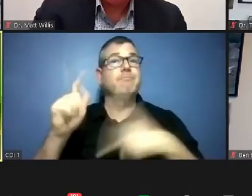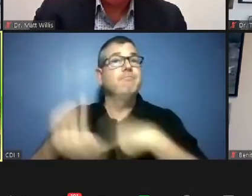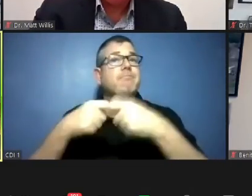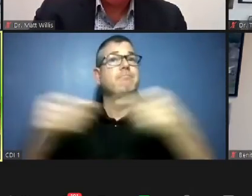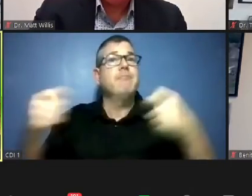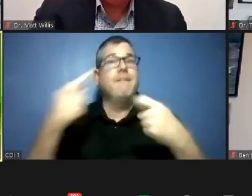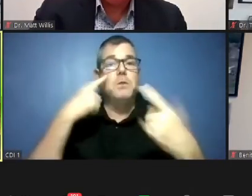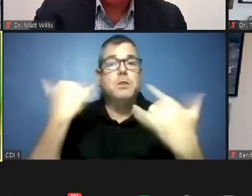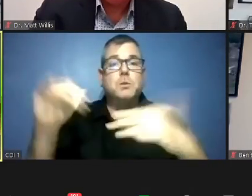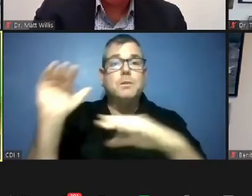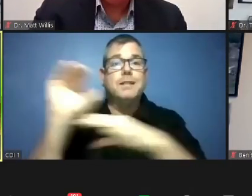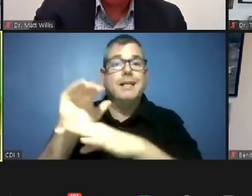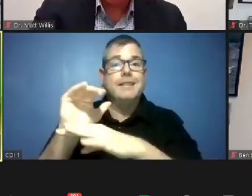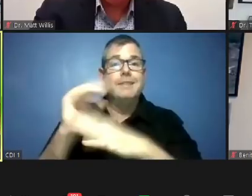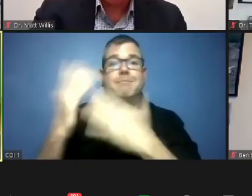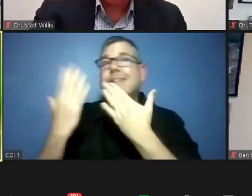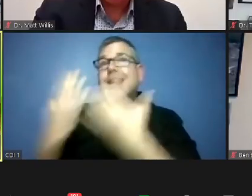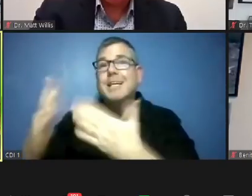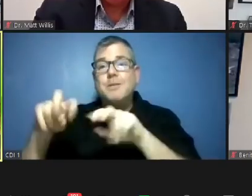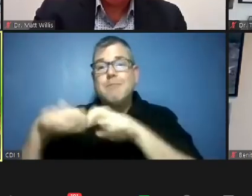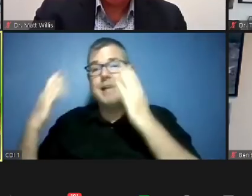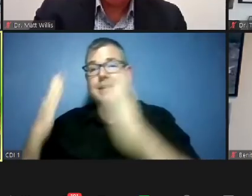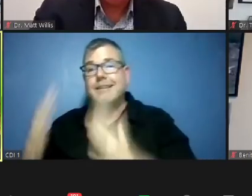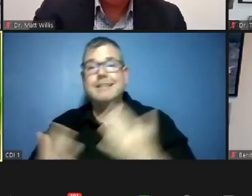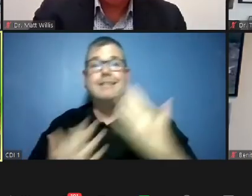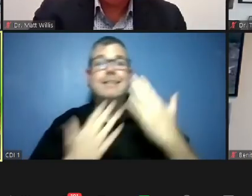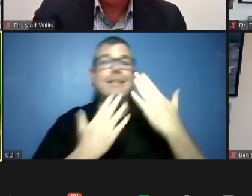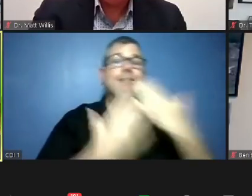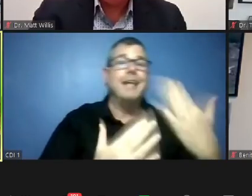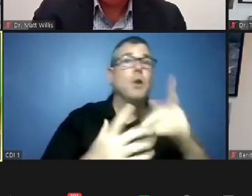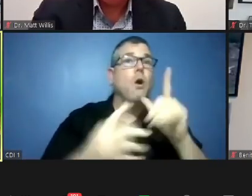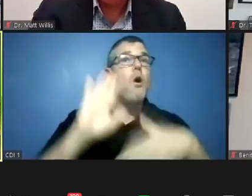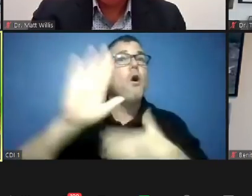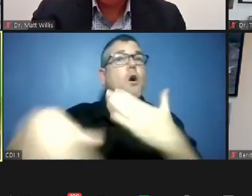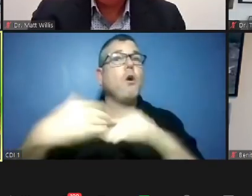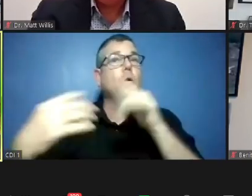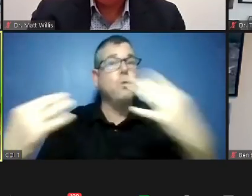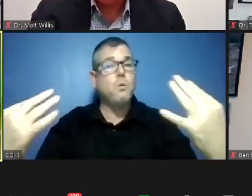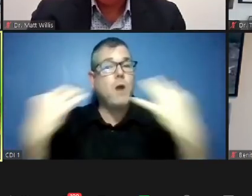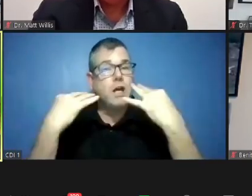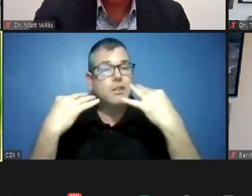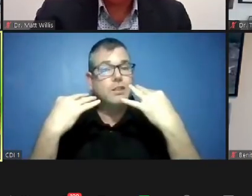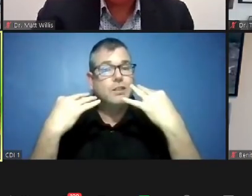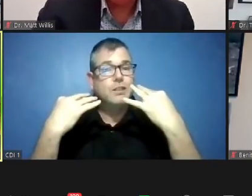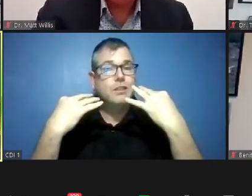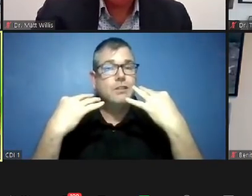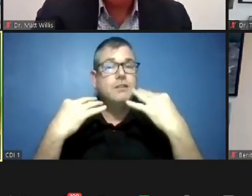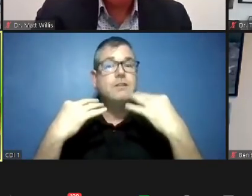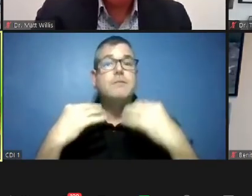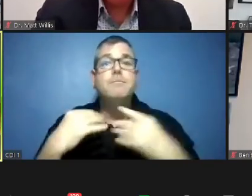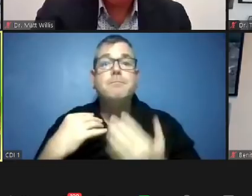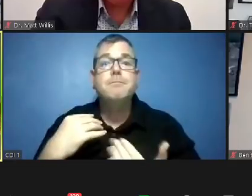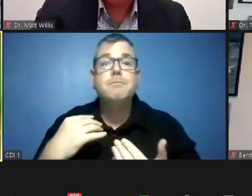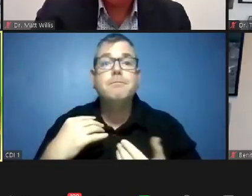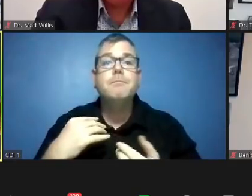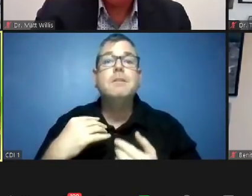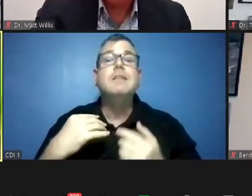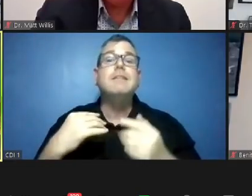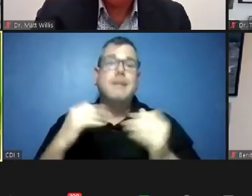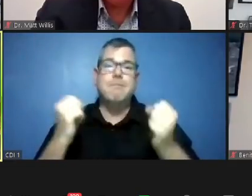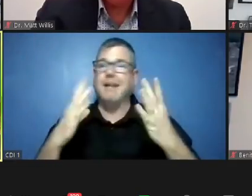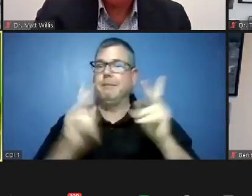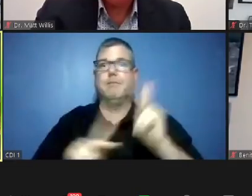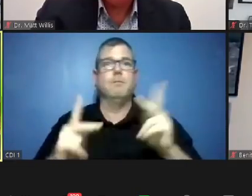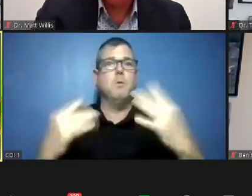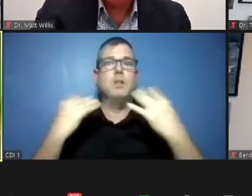you all of you that tuned in and watched. I think we had close to 1,000 viewers. This is recorded and will be posted on our YouTube page tomorrow, so look